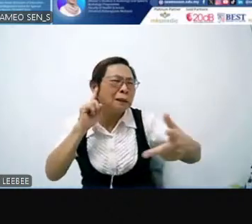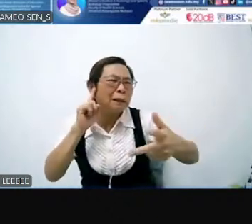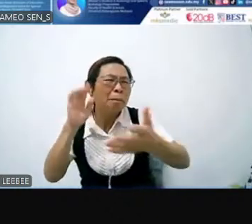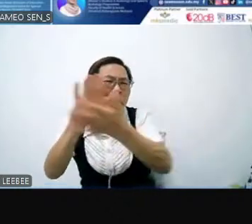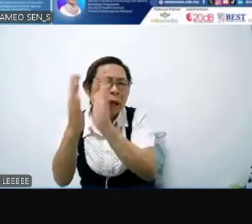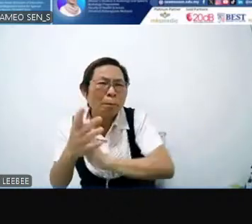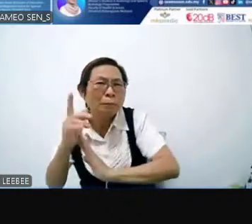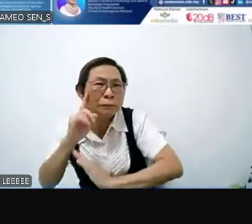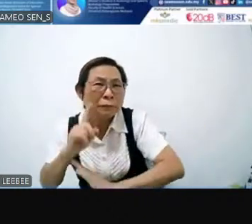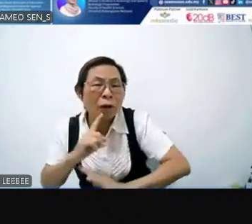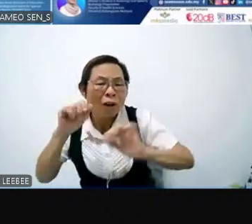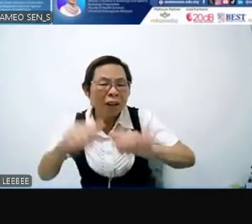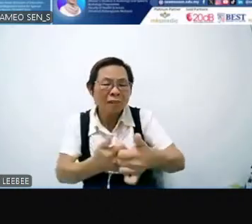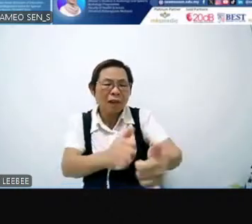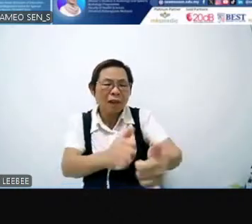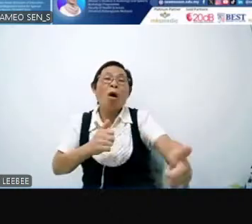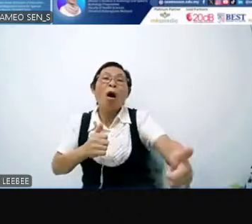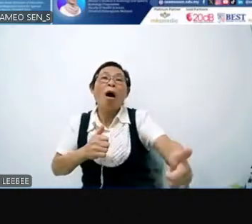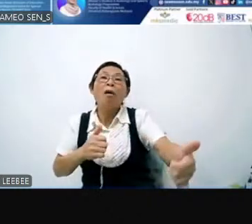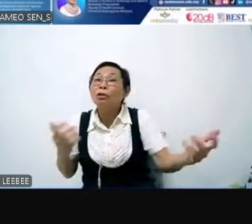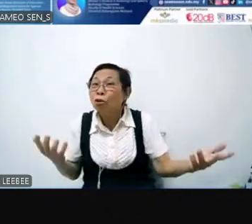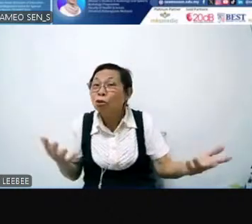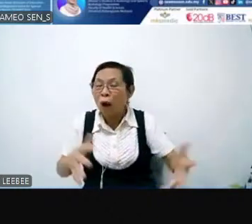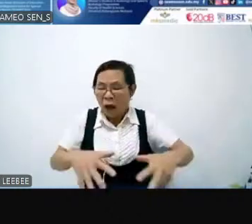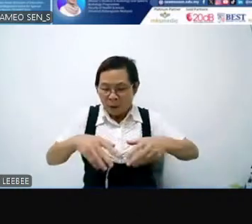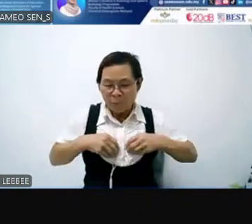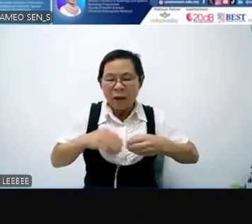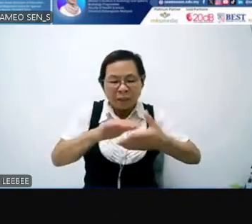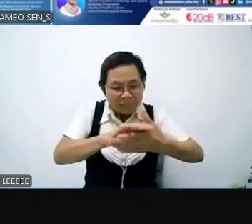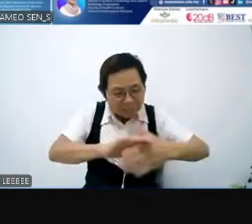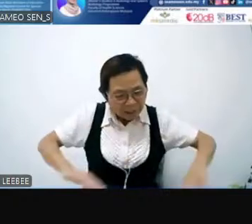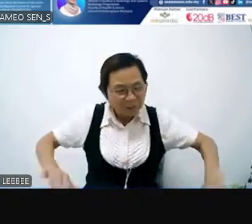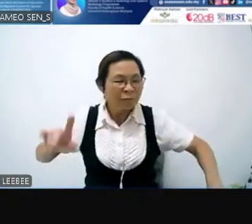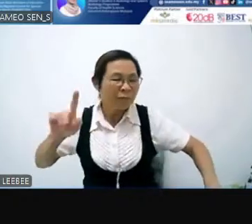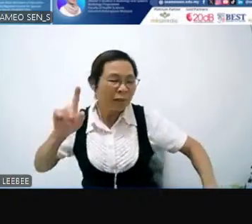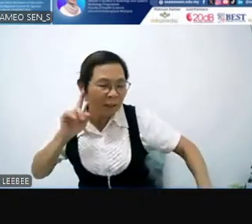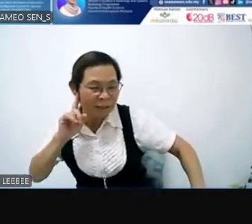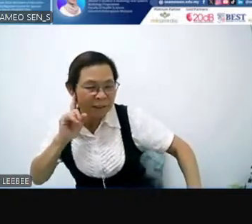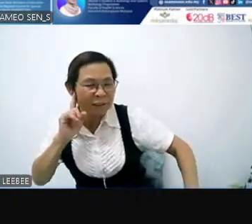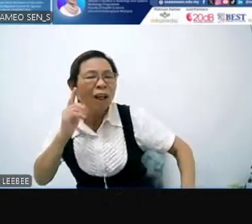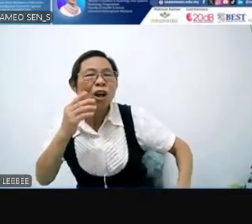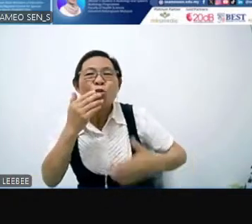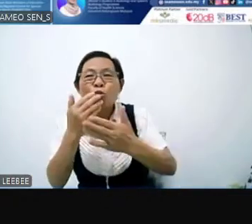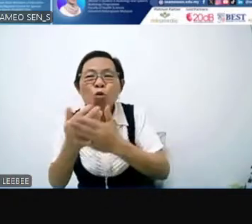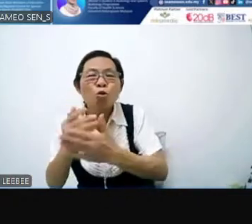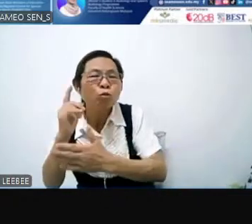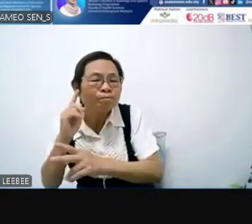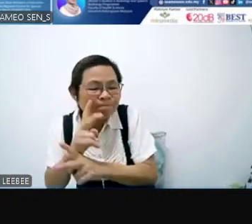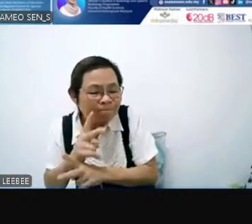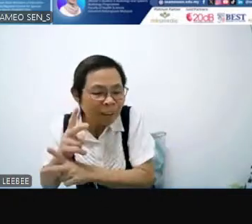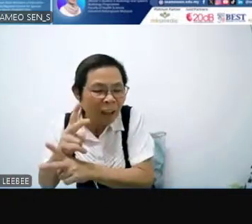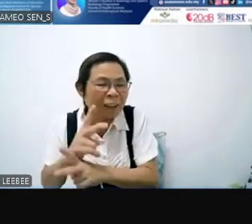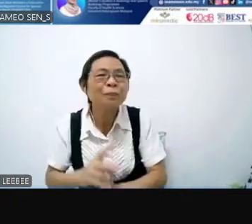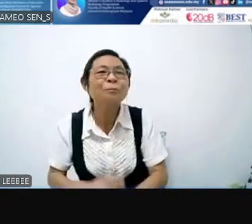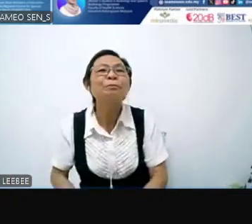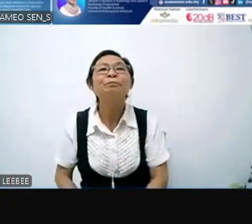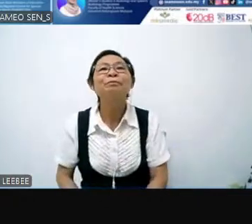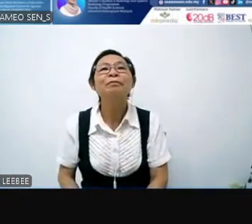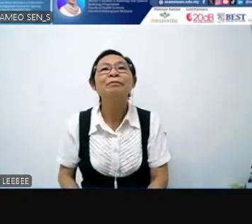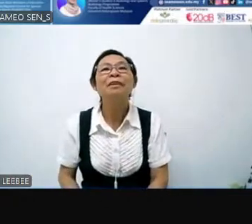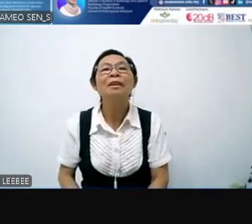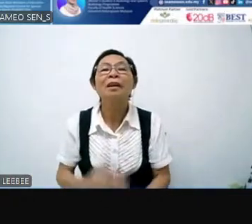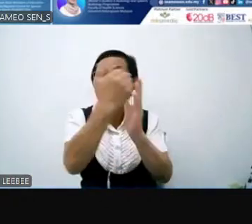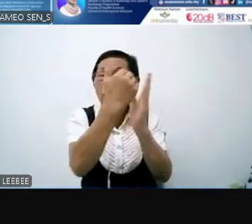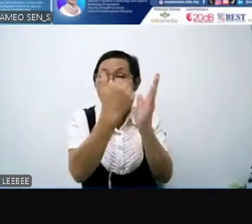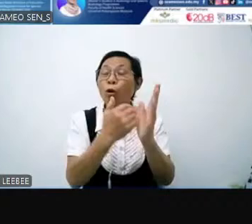be avoided through the adoption of safe listening and good hearing care practices. For those living